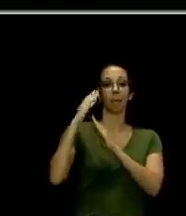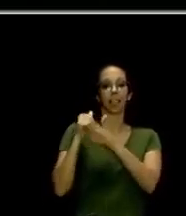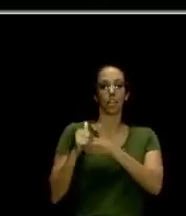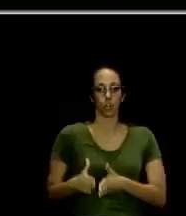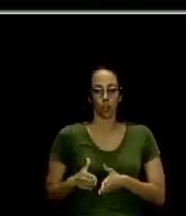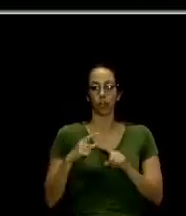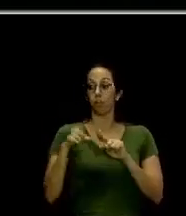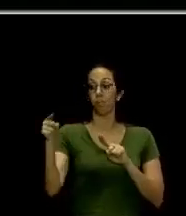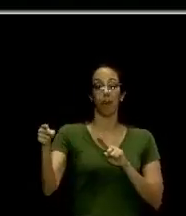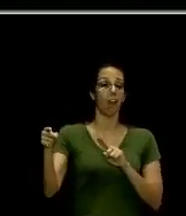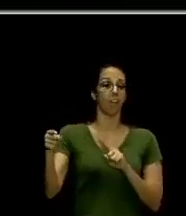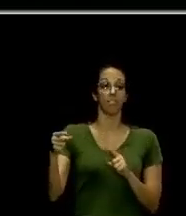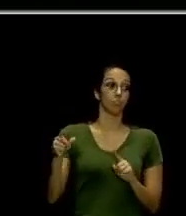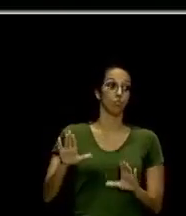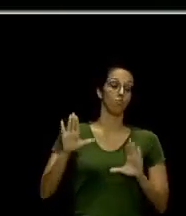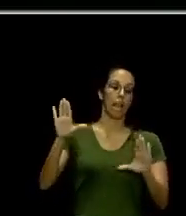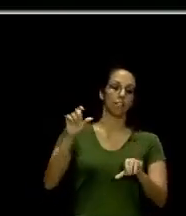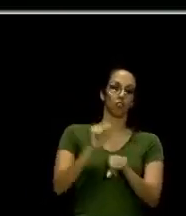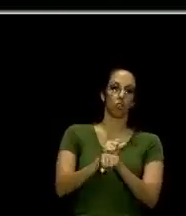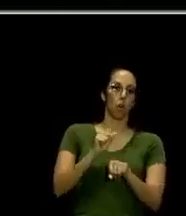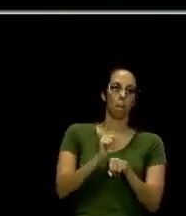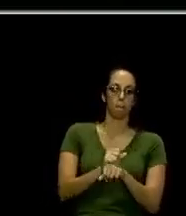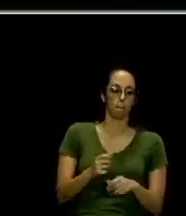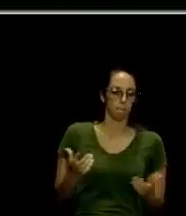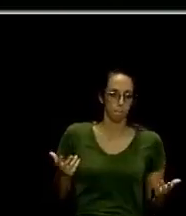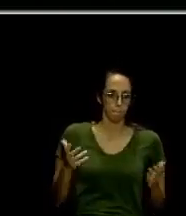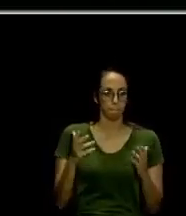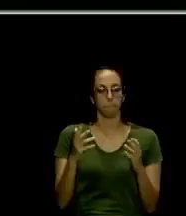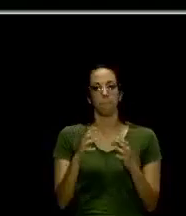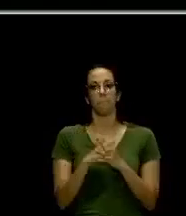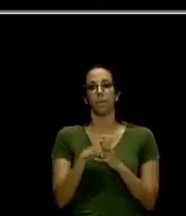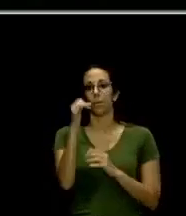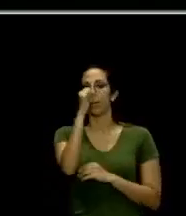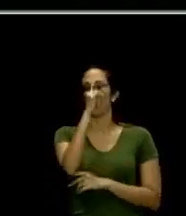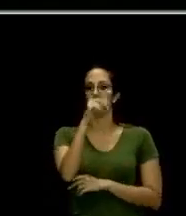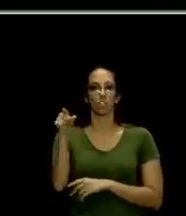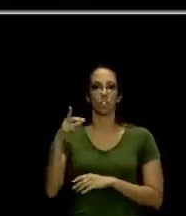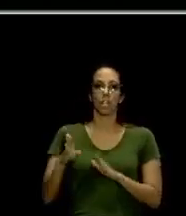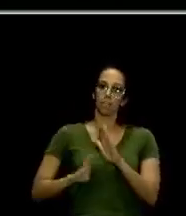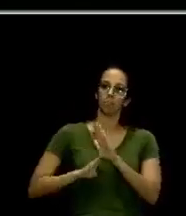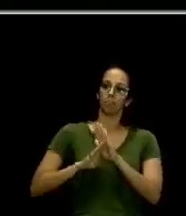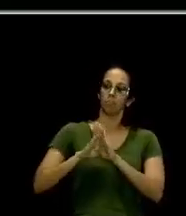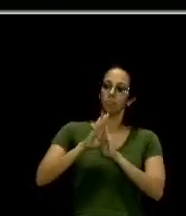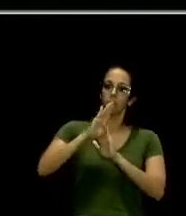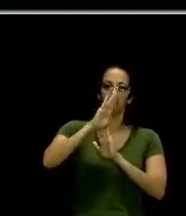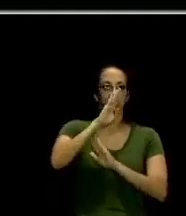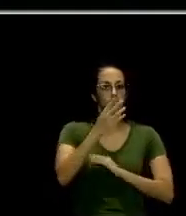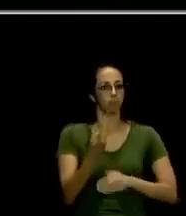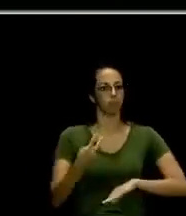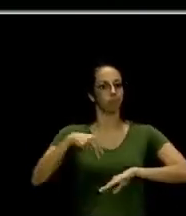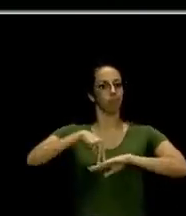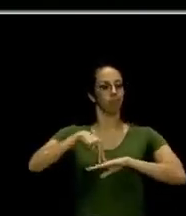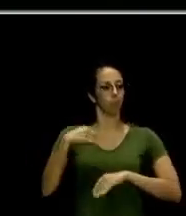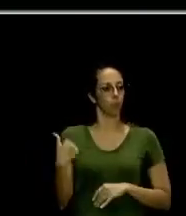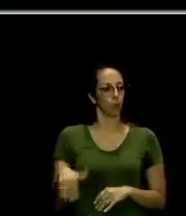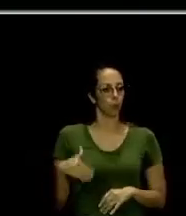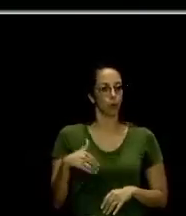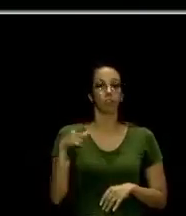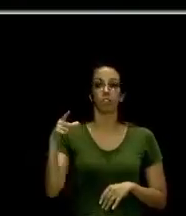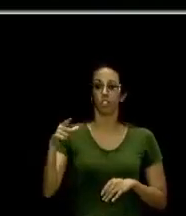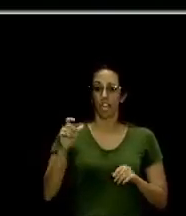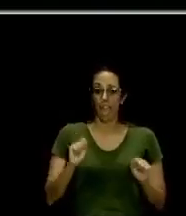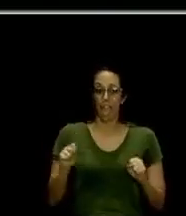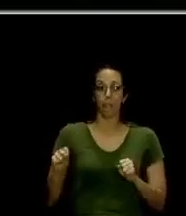not have done a better job. She truly rose to the occasion. She had the ability to